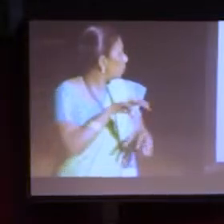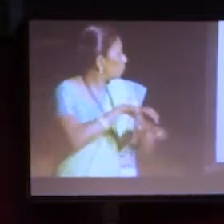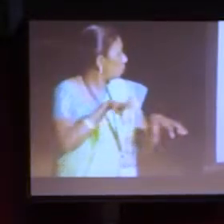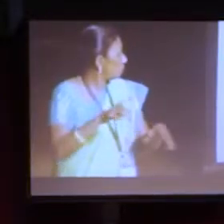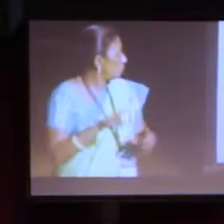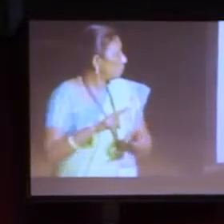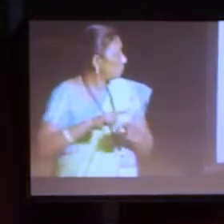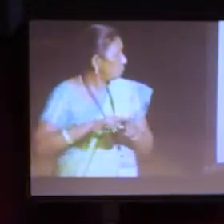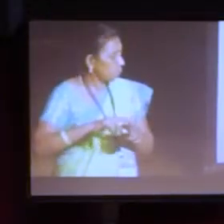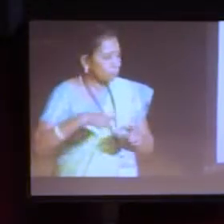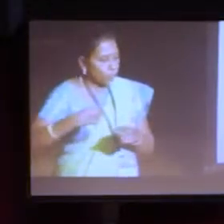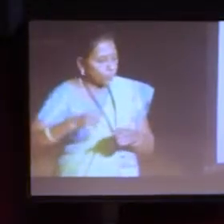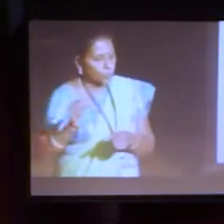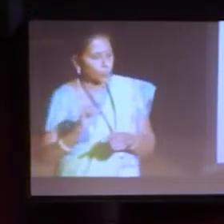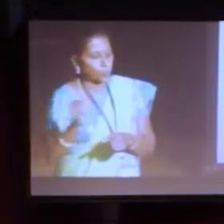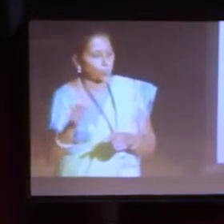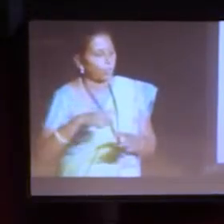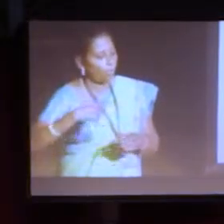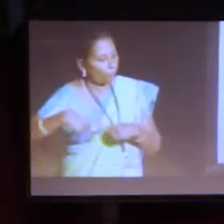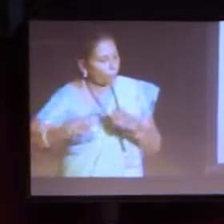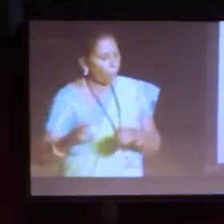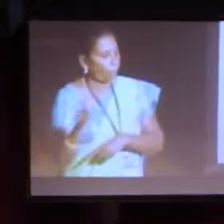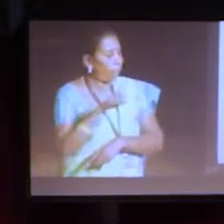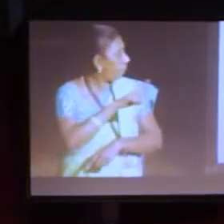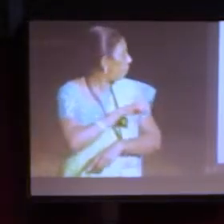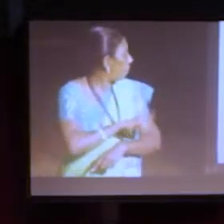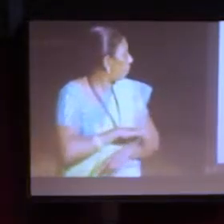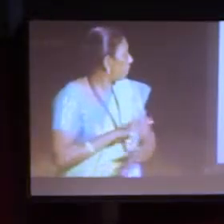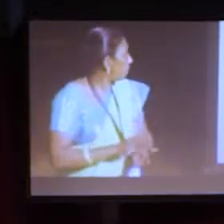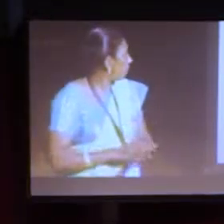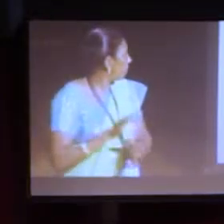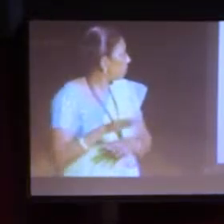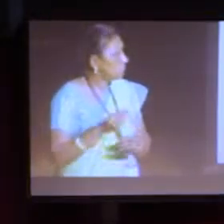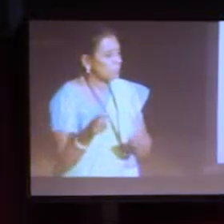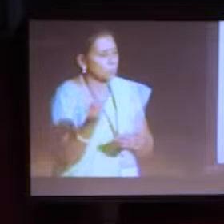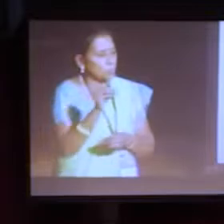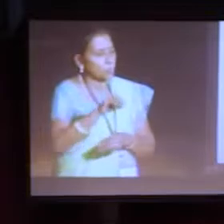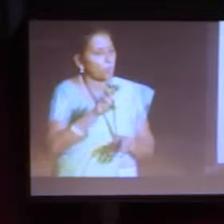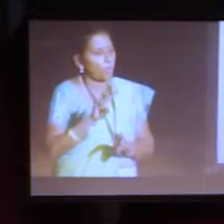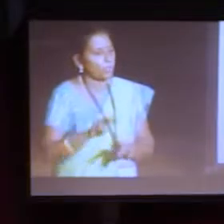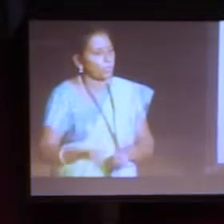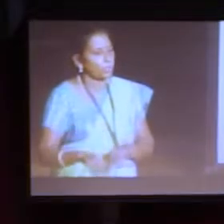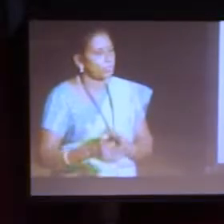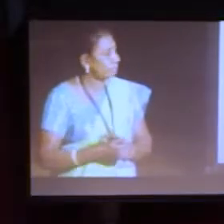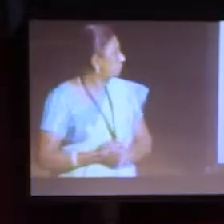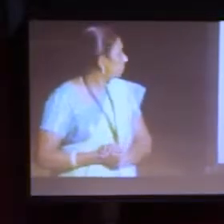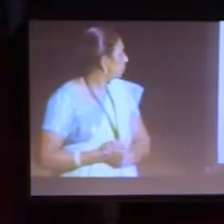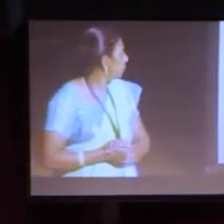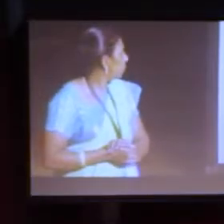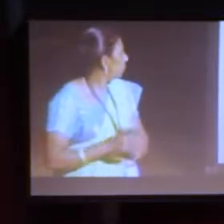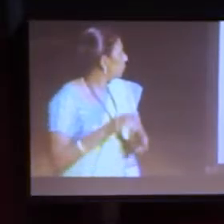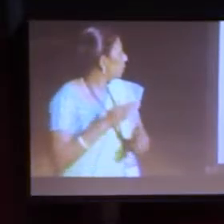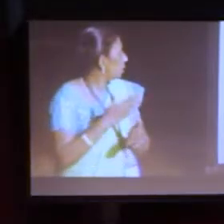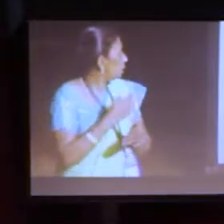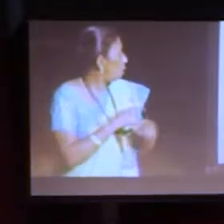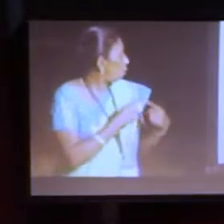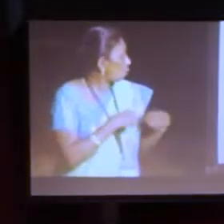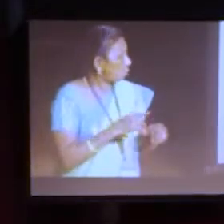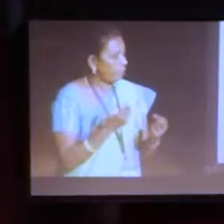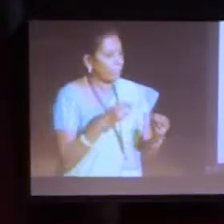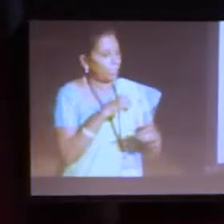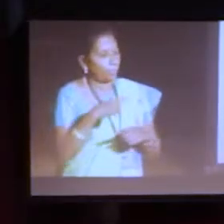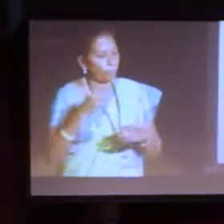day. And in fact, the joy is that we're on that road. There is so much in the heart of every